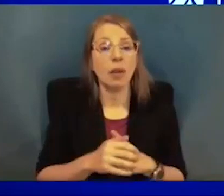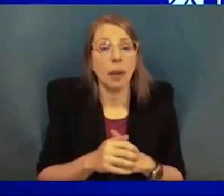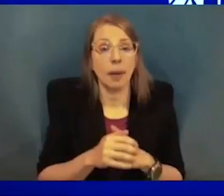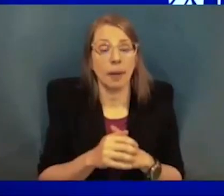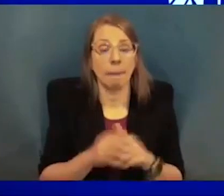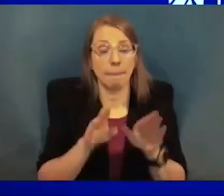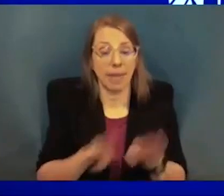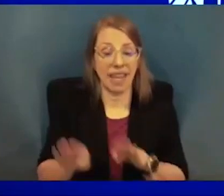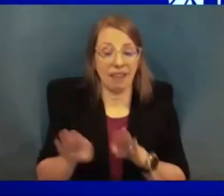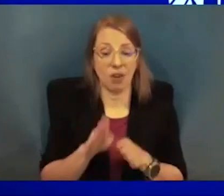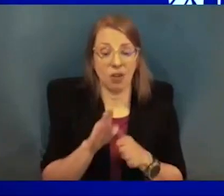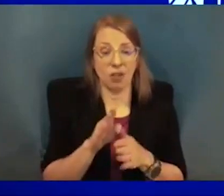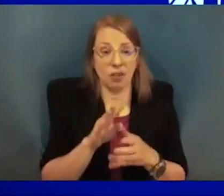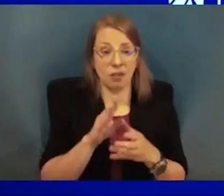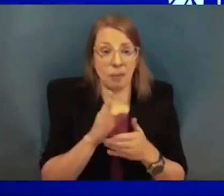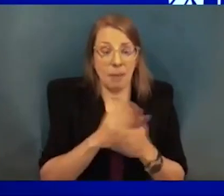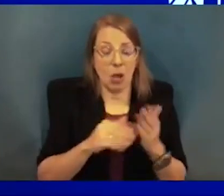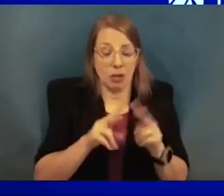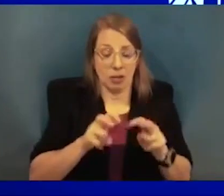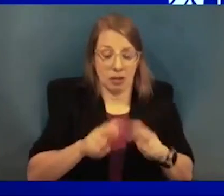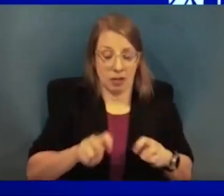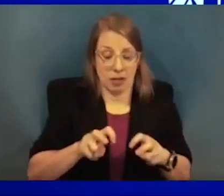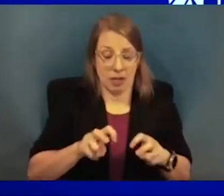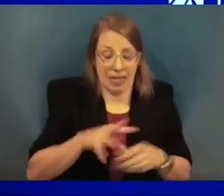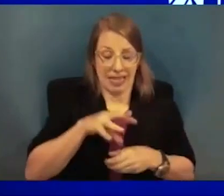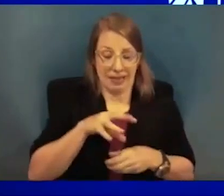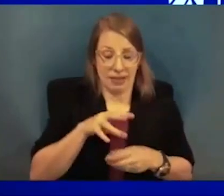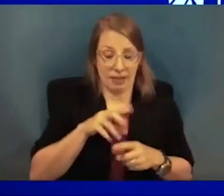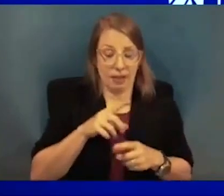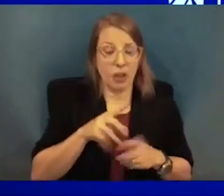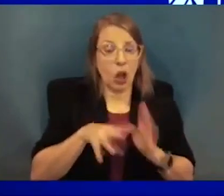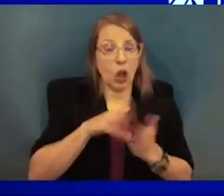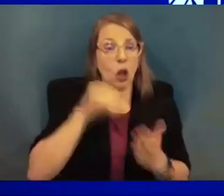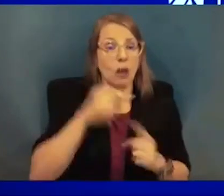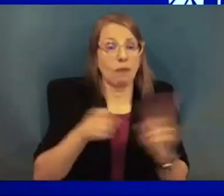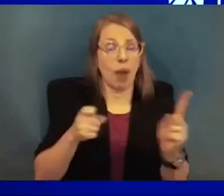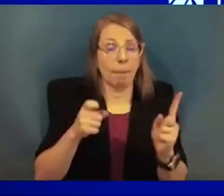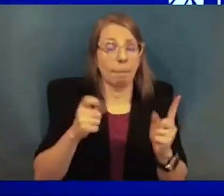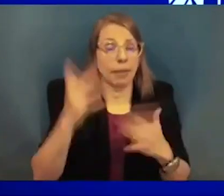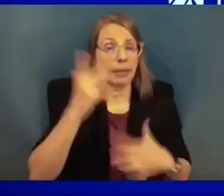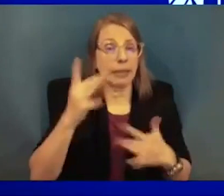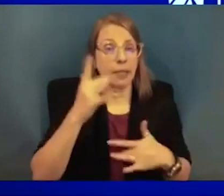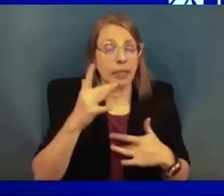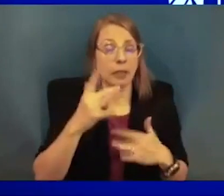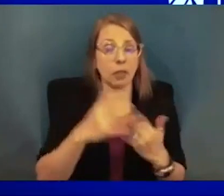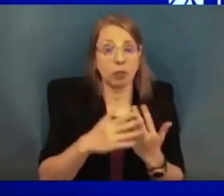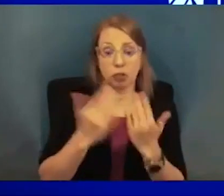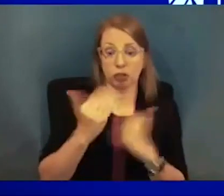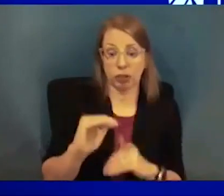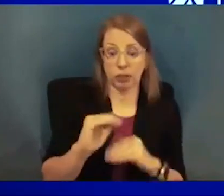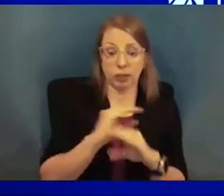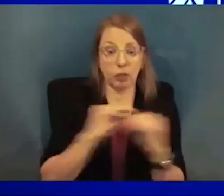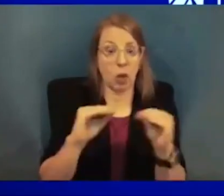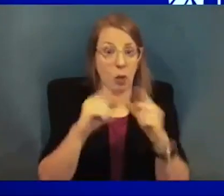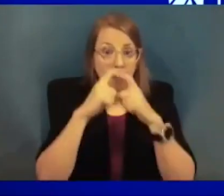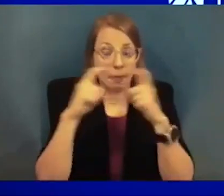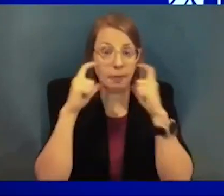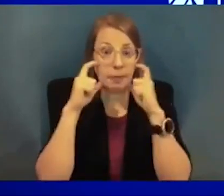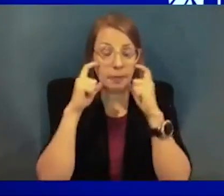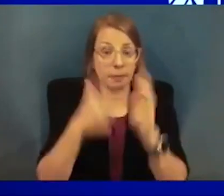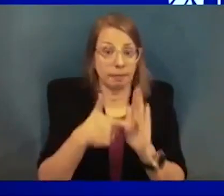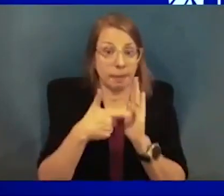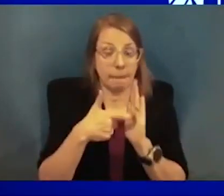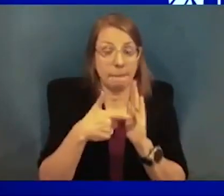of the disease. And by behavioral aspects, I mean there are no restrictions. There are no mask mandates. People are meeting together, gathering